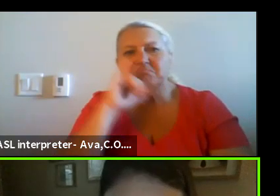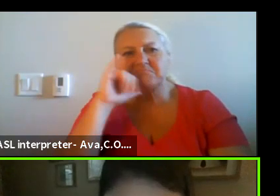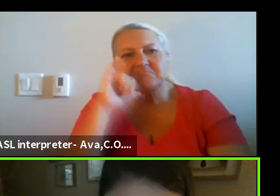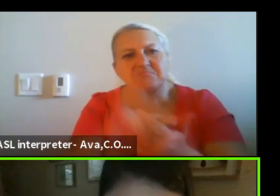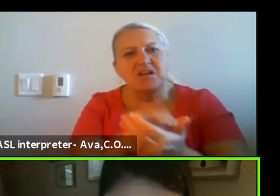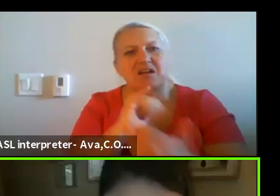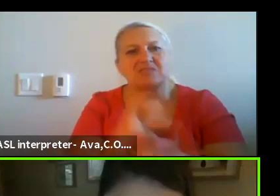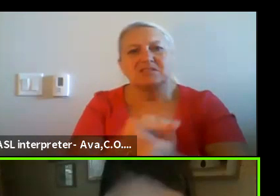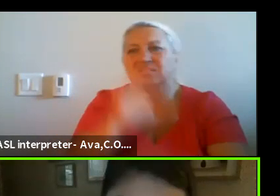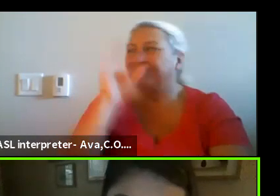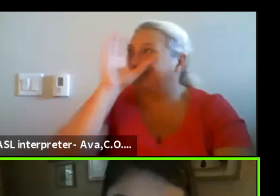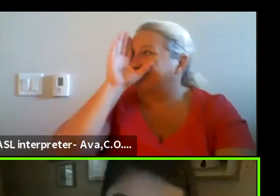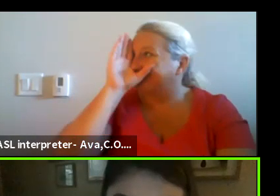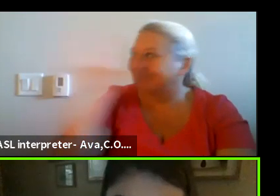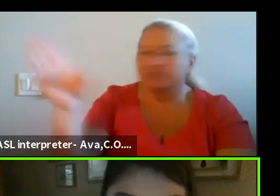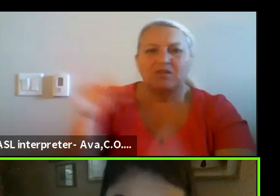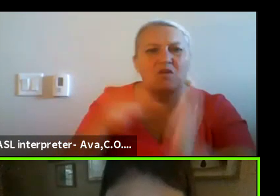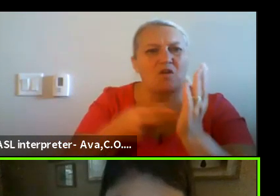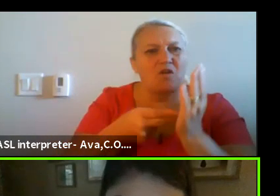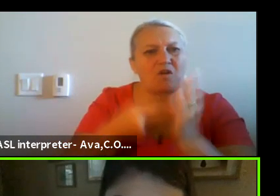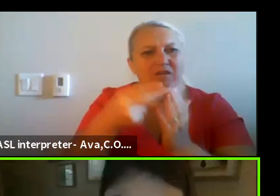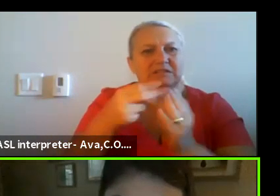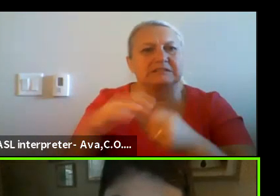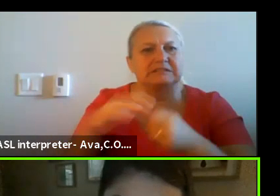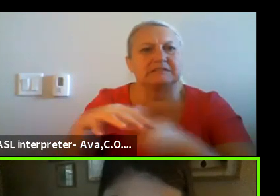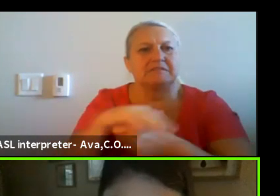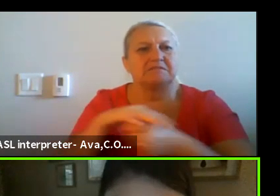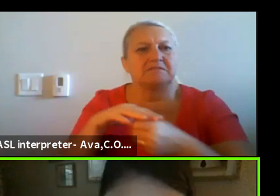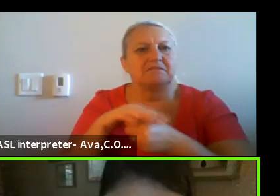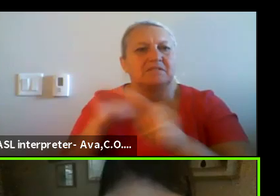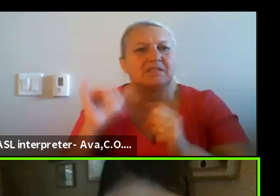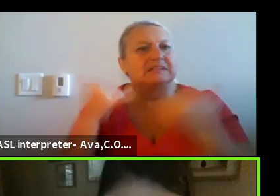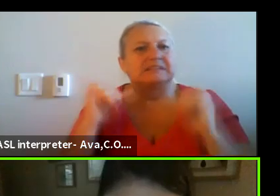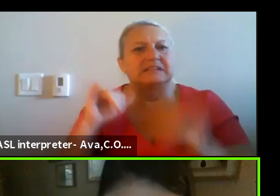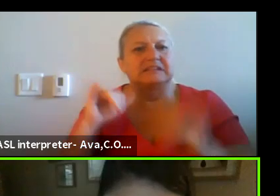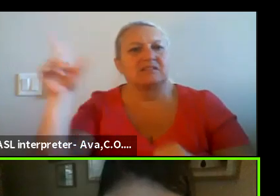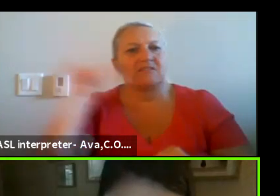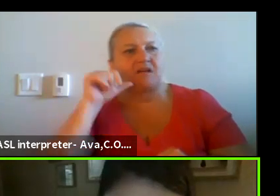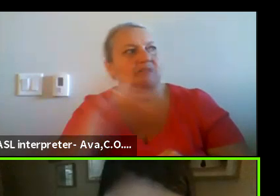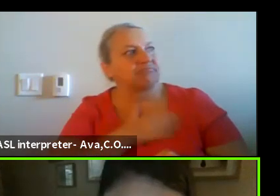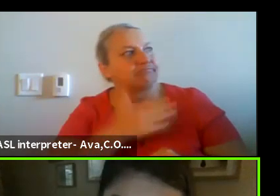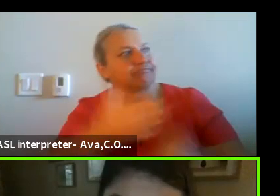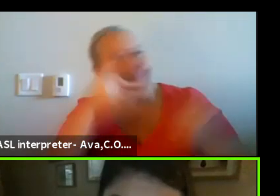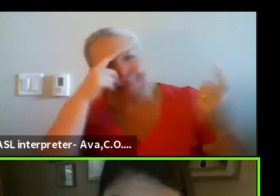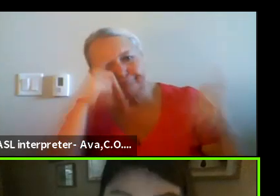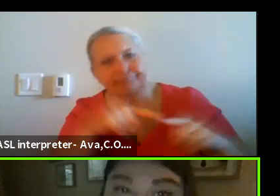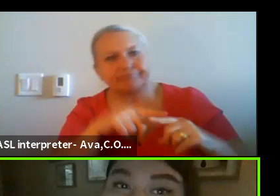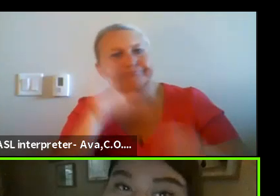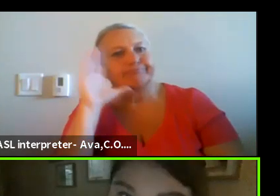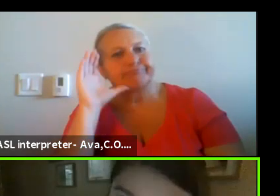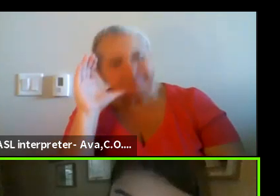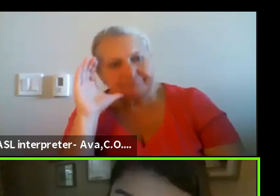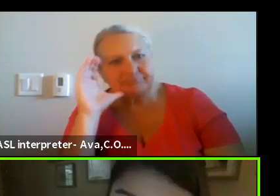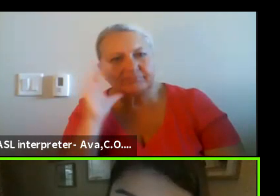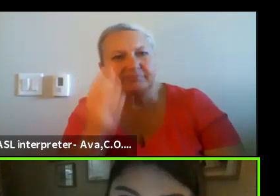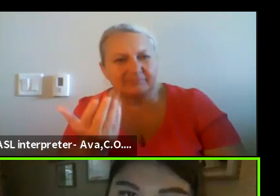in a space that is still not reconciled. So we can't even get to